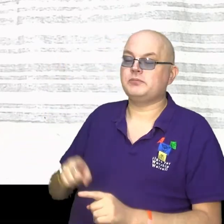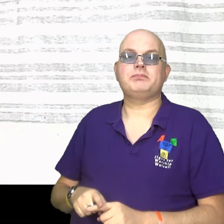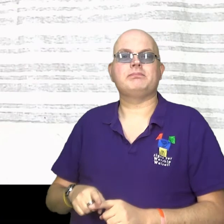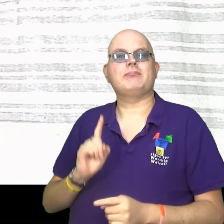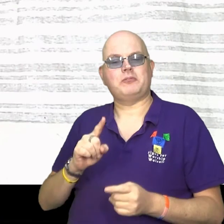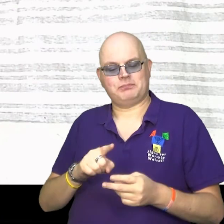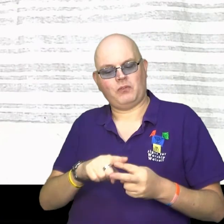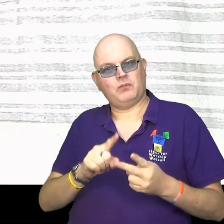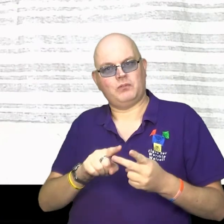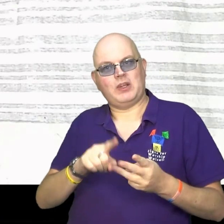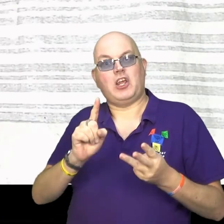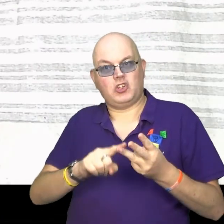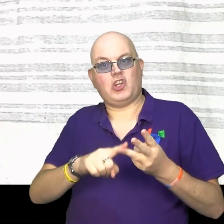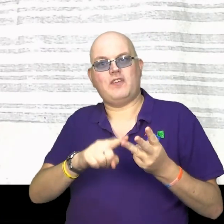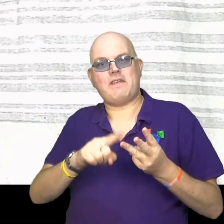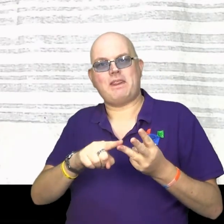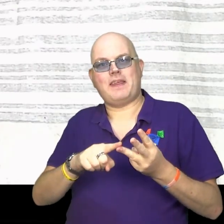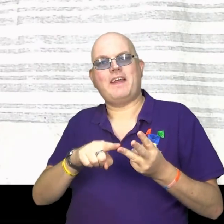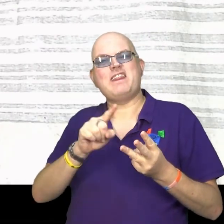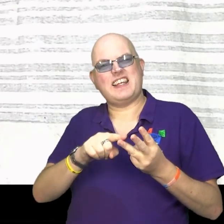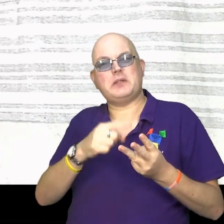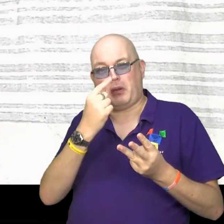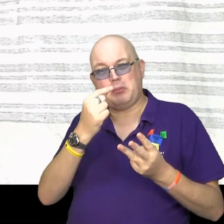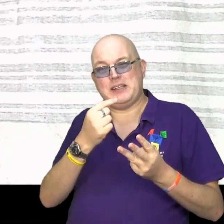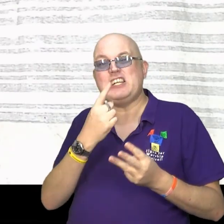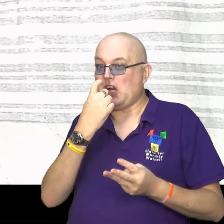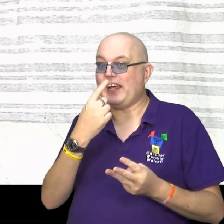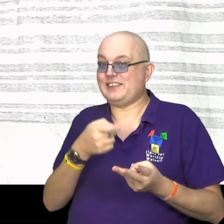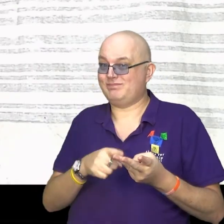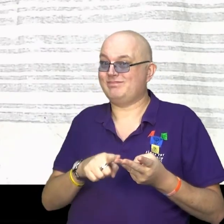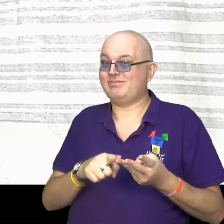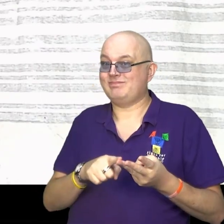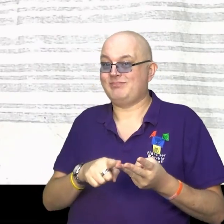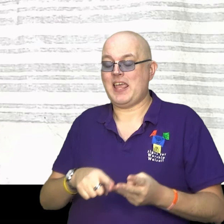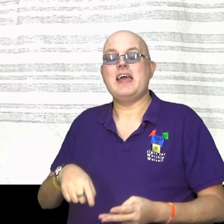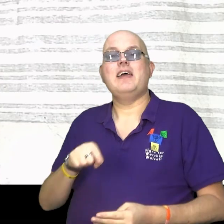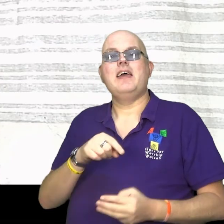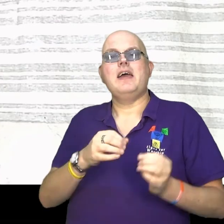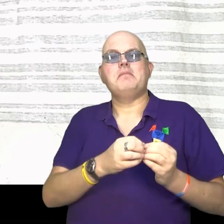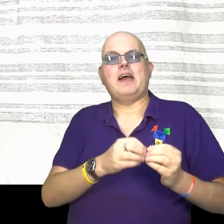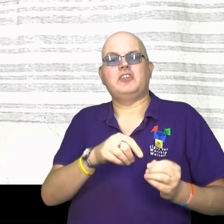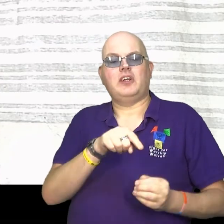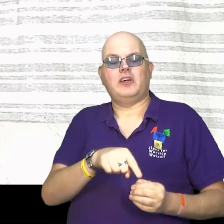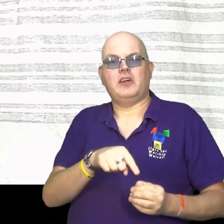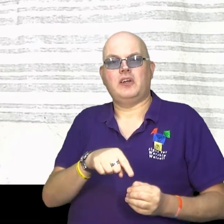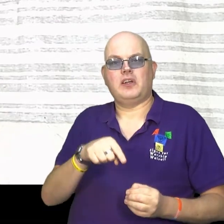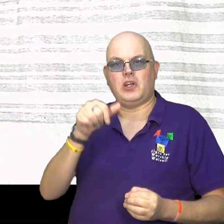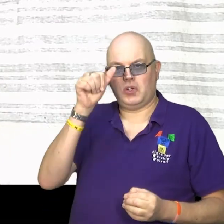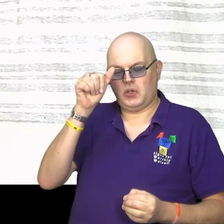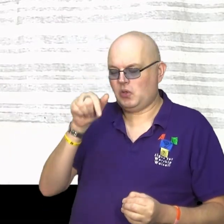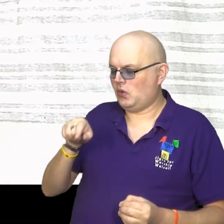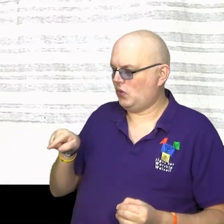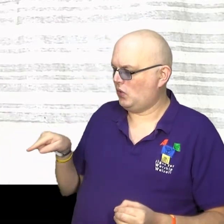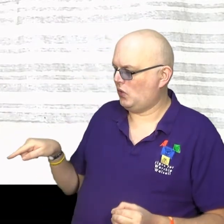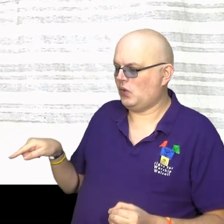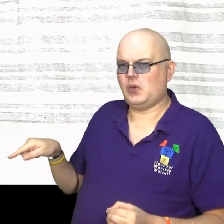One last possibility, and I think that this is the most plausible one. Belshazzar knew the oncoming